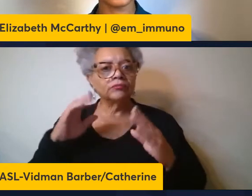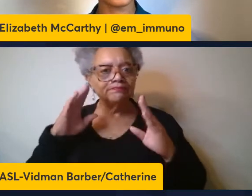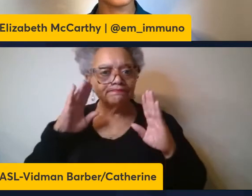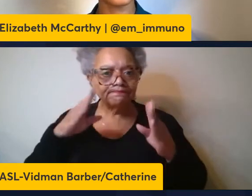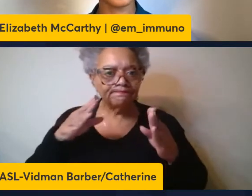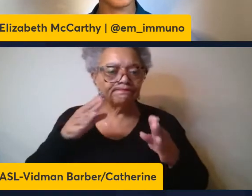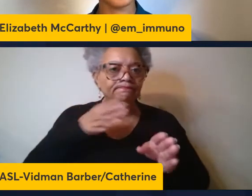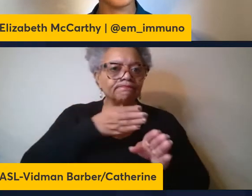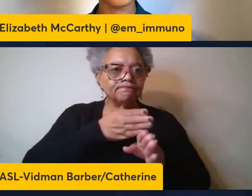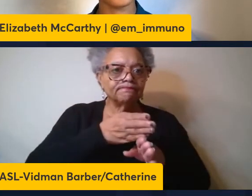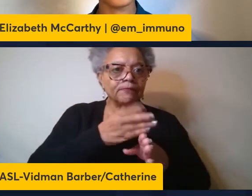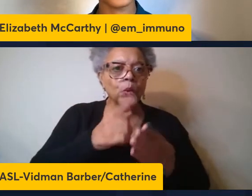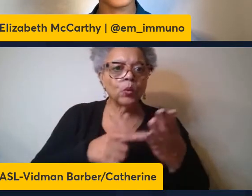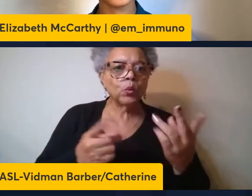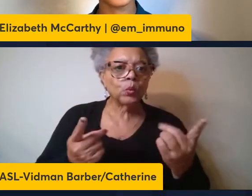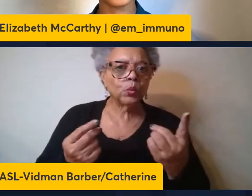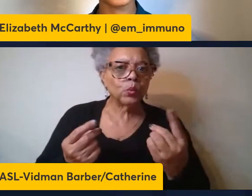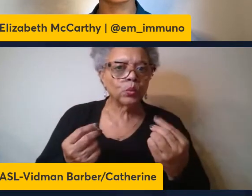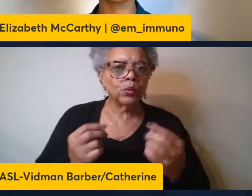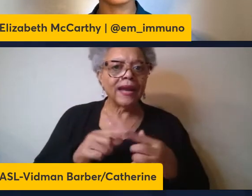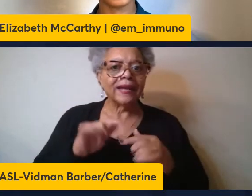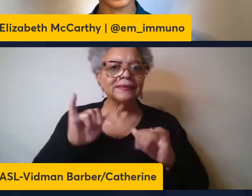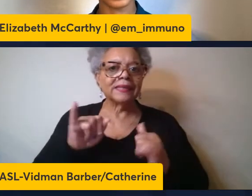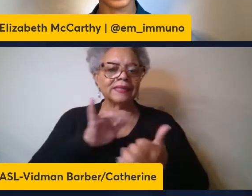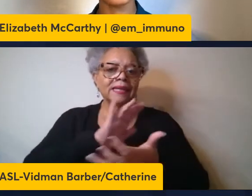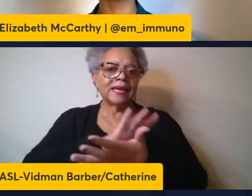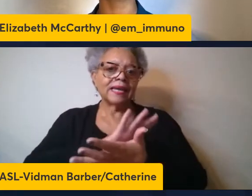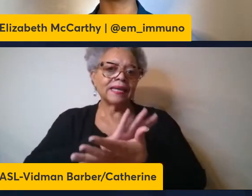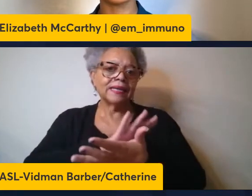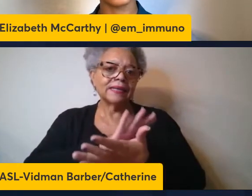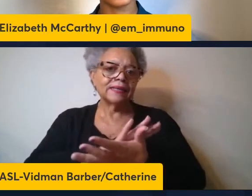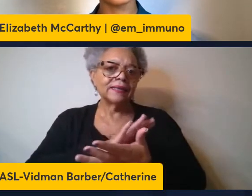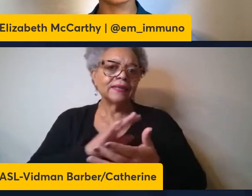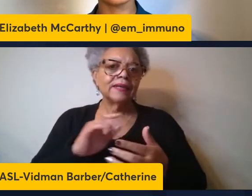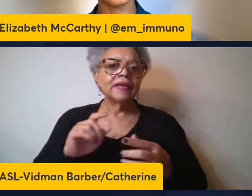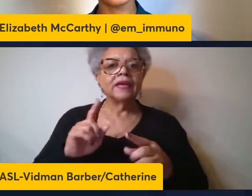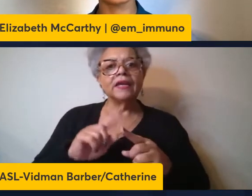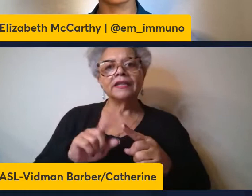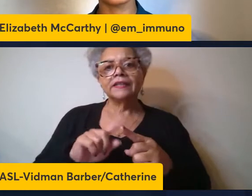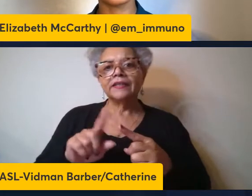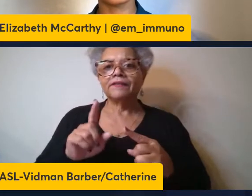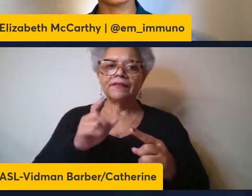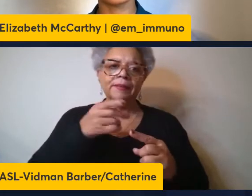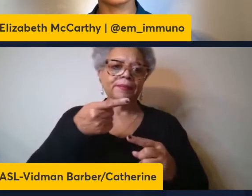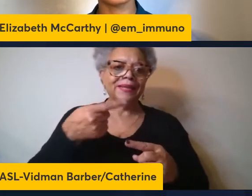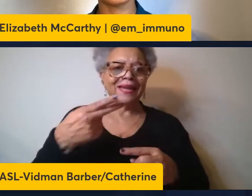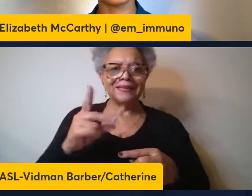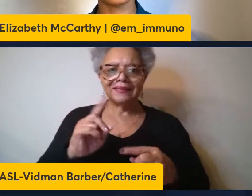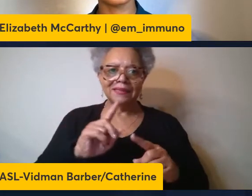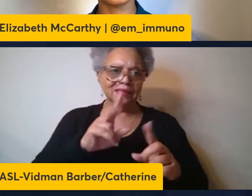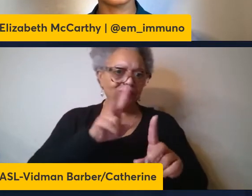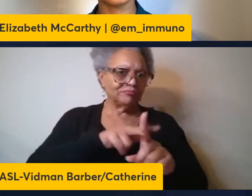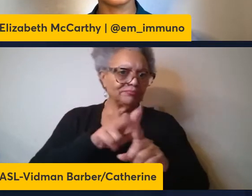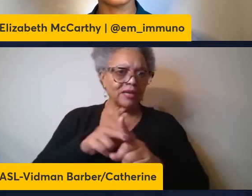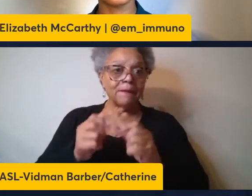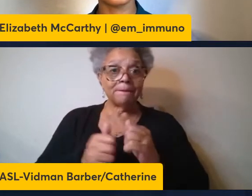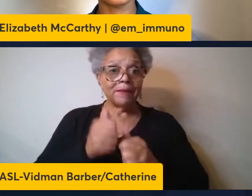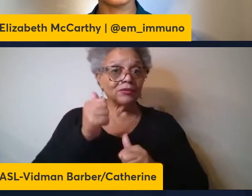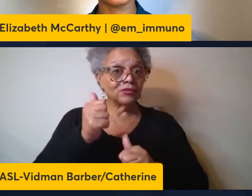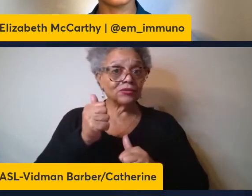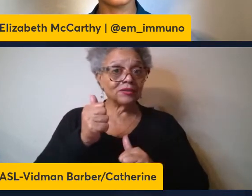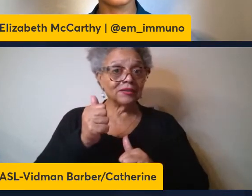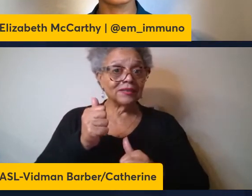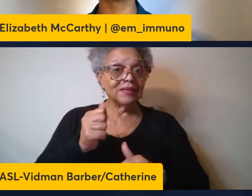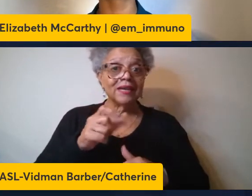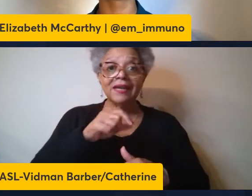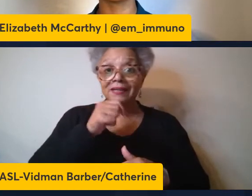next? I'll stay in academia, I'll go for a PhD. And I applied for quite a few different PhDs, and they were all majority like